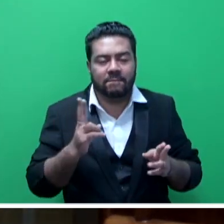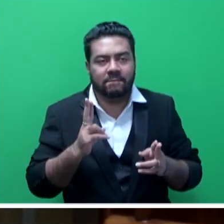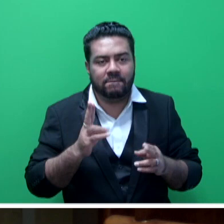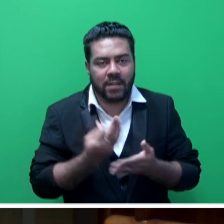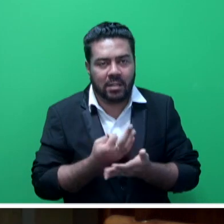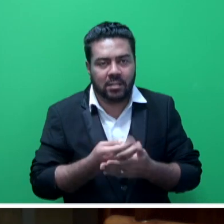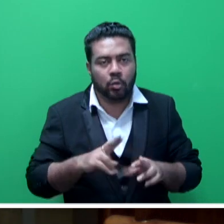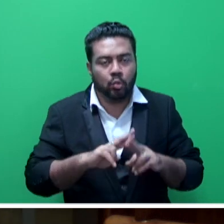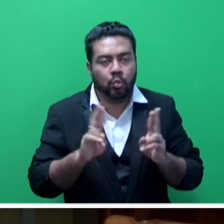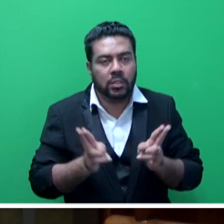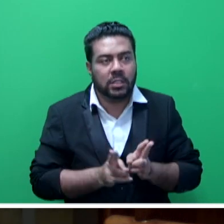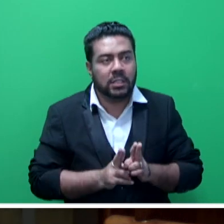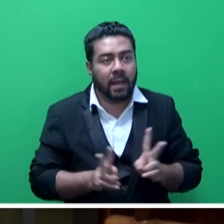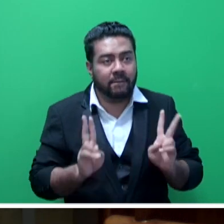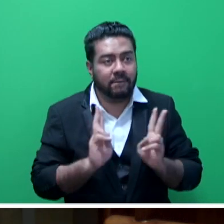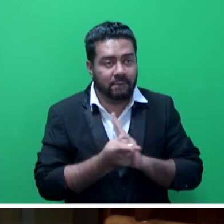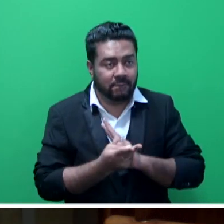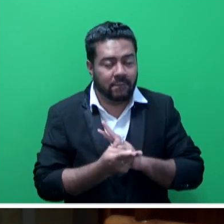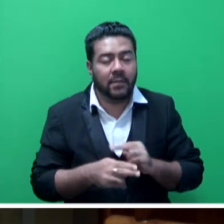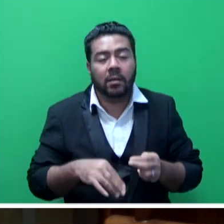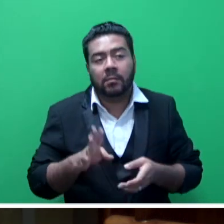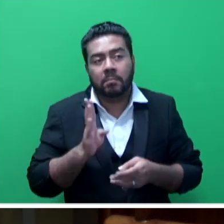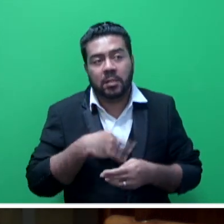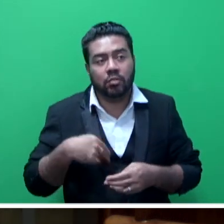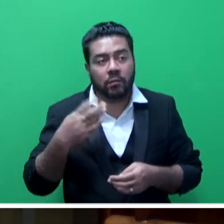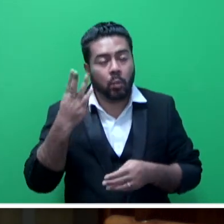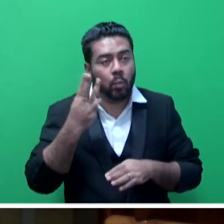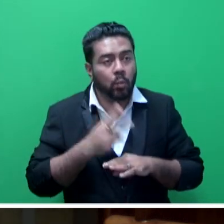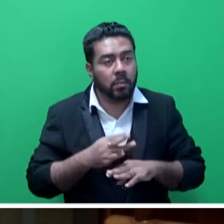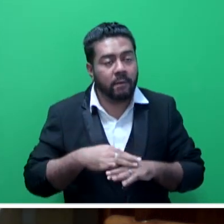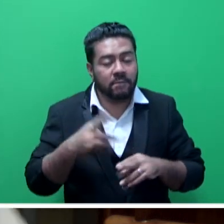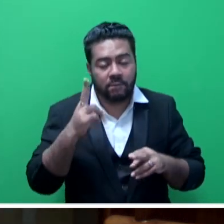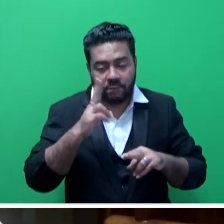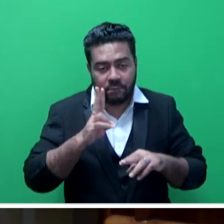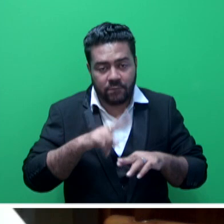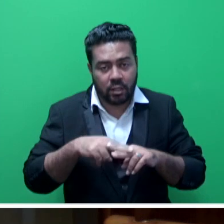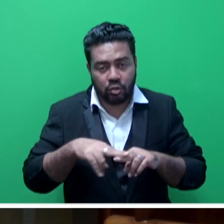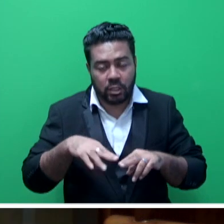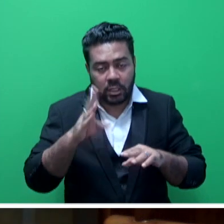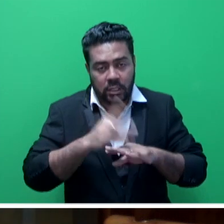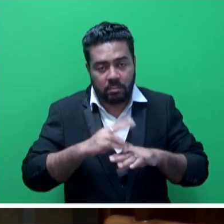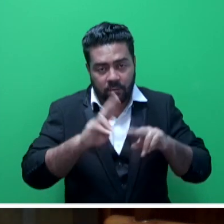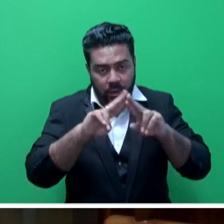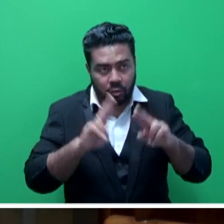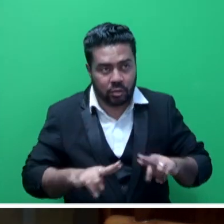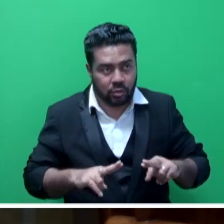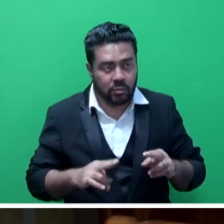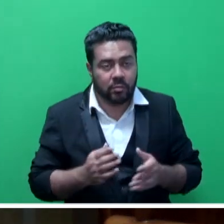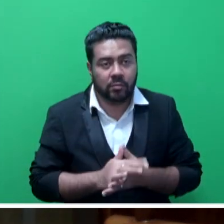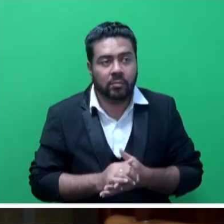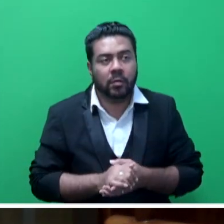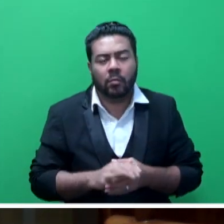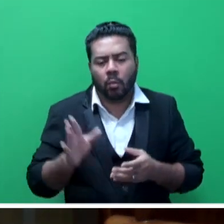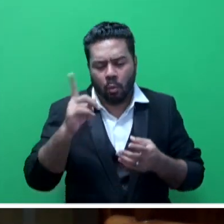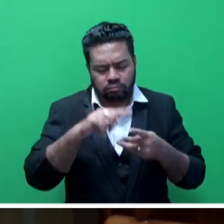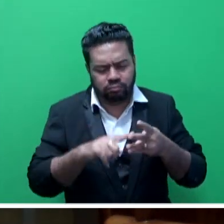and Poverty Alleviation, Fiji Bureau of Statistics, the Fiji Disabled Federation, and our teacher unions. Mr. Speaker, while